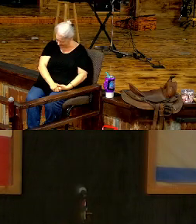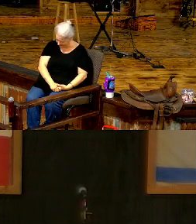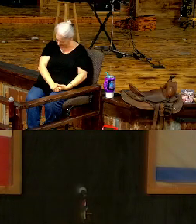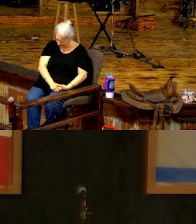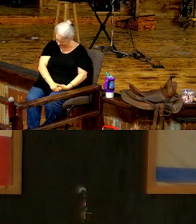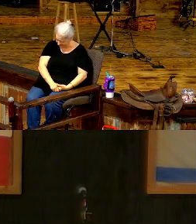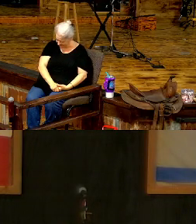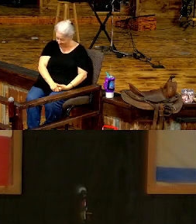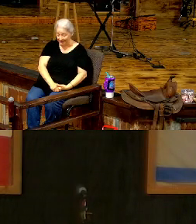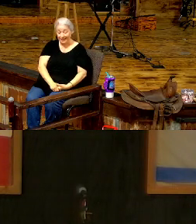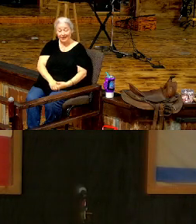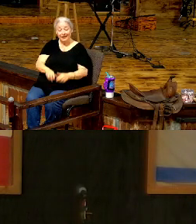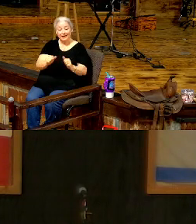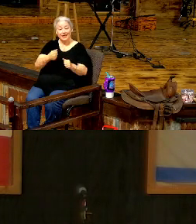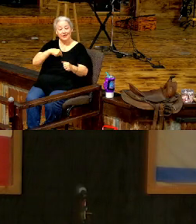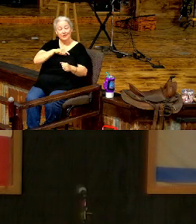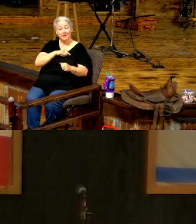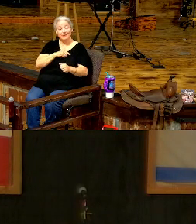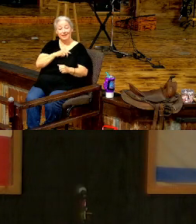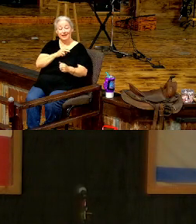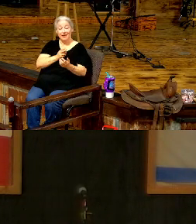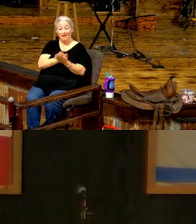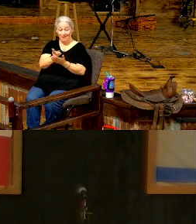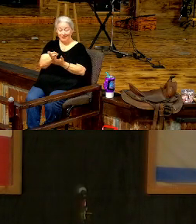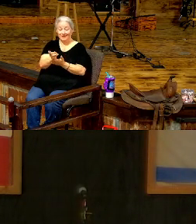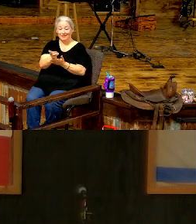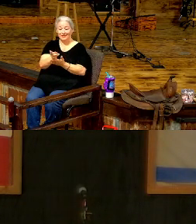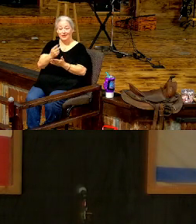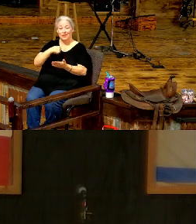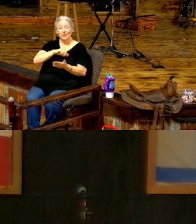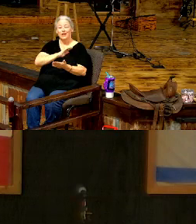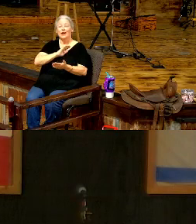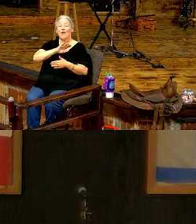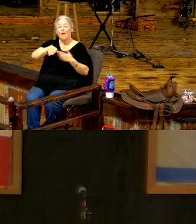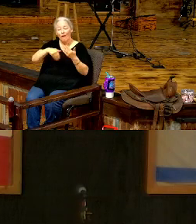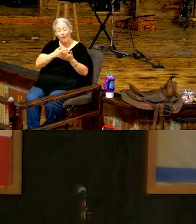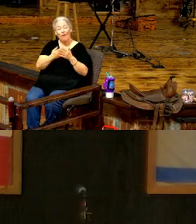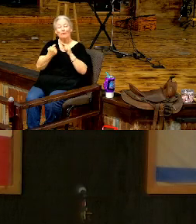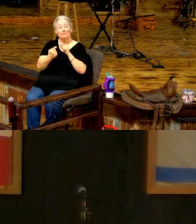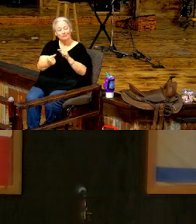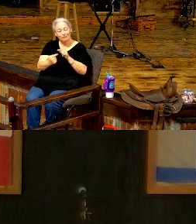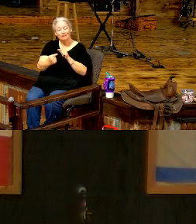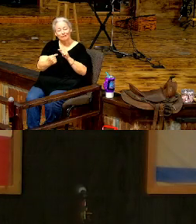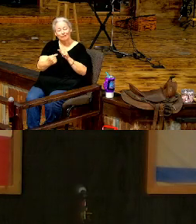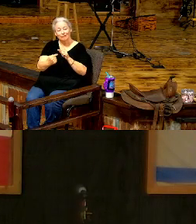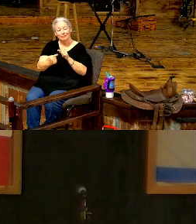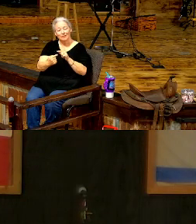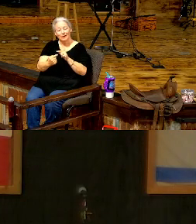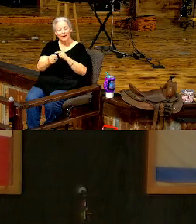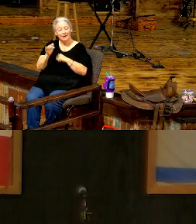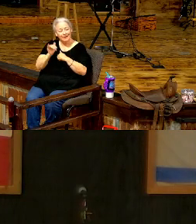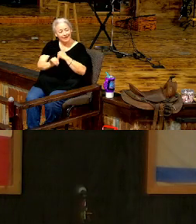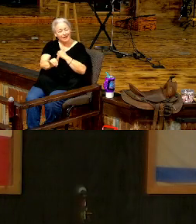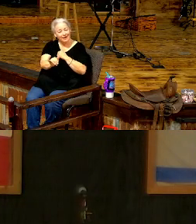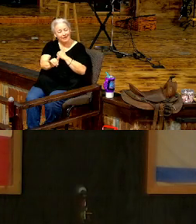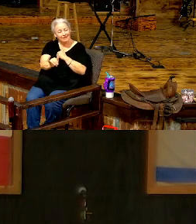Can we just be honest? You know, we all struggle. And yet,